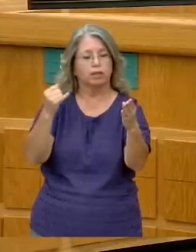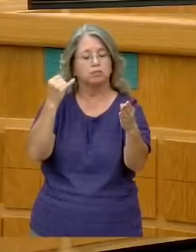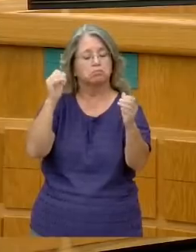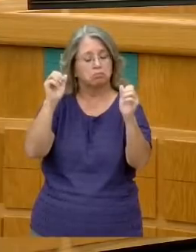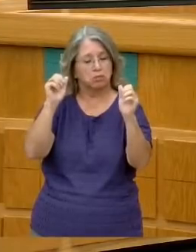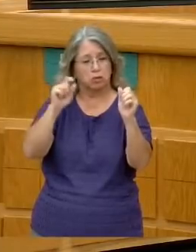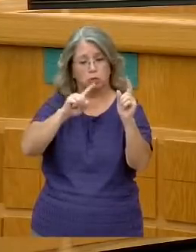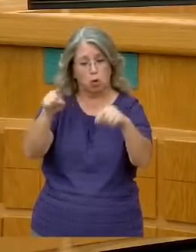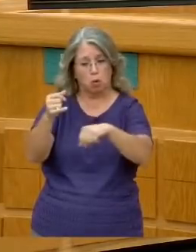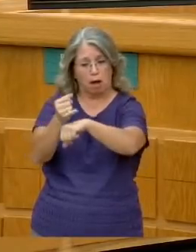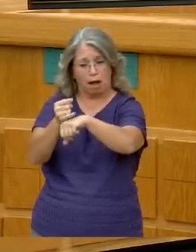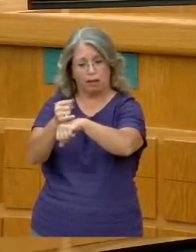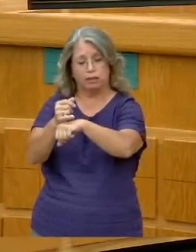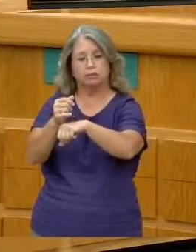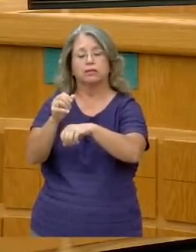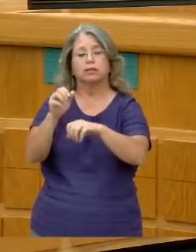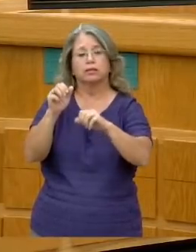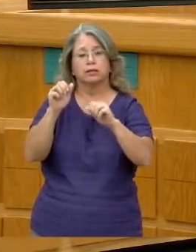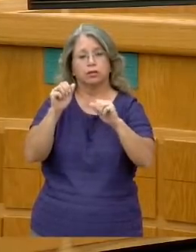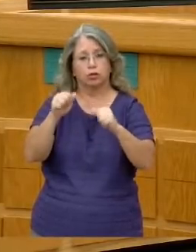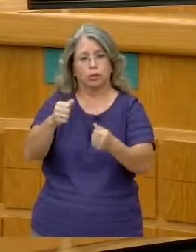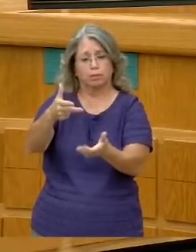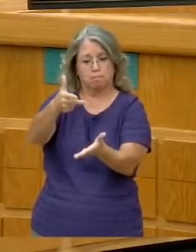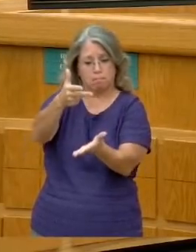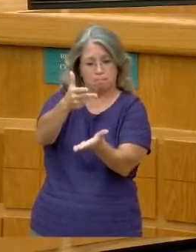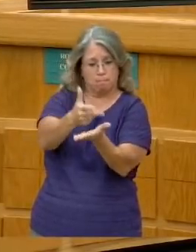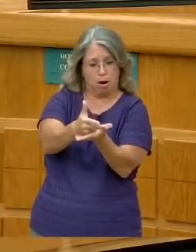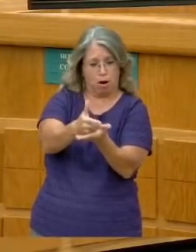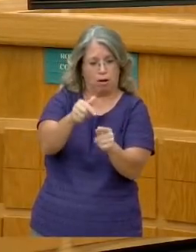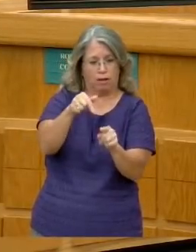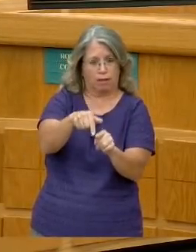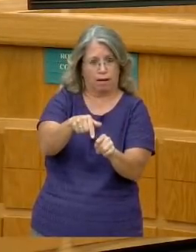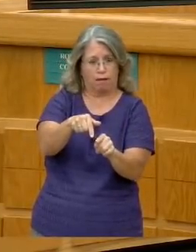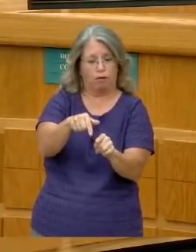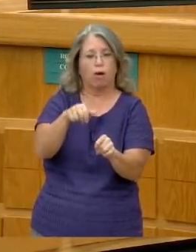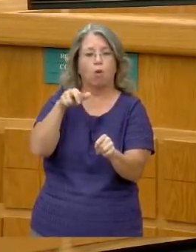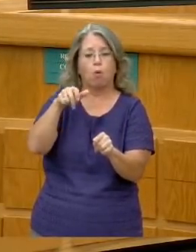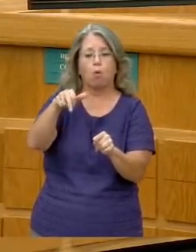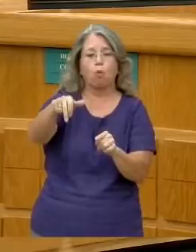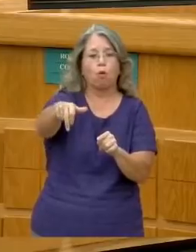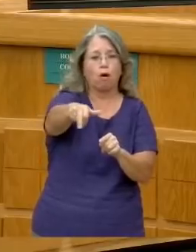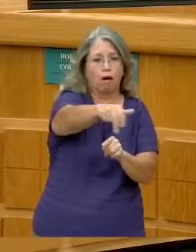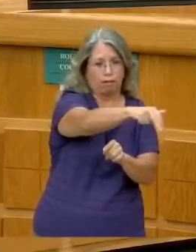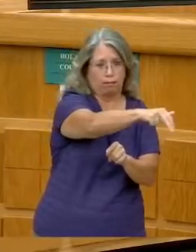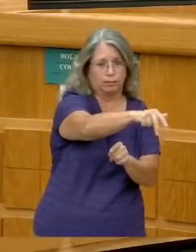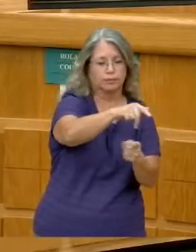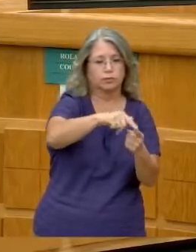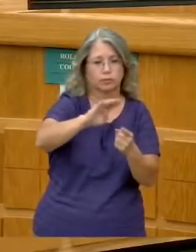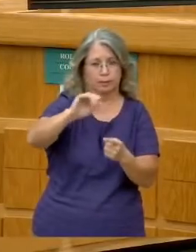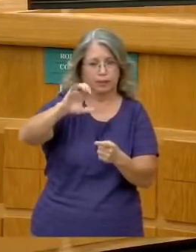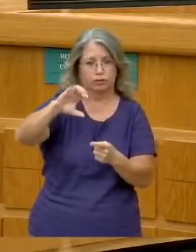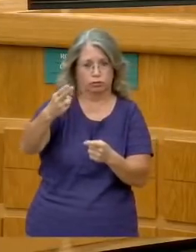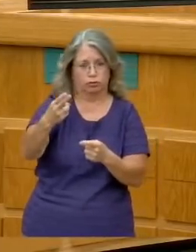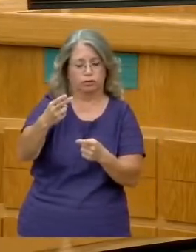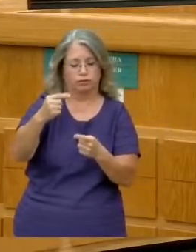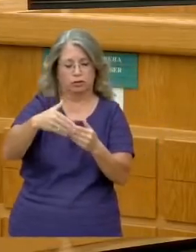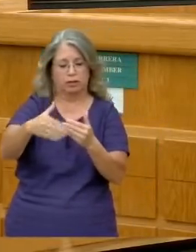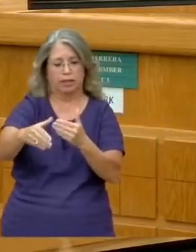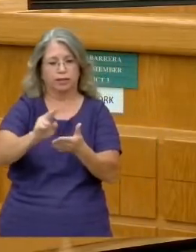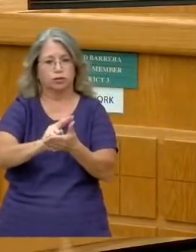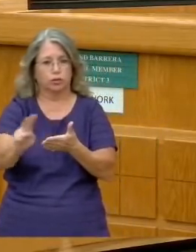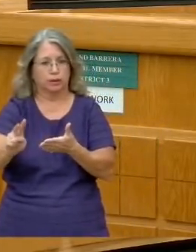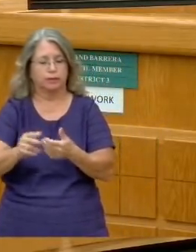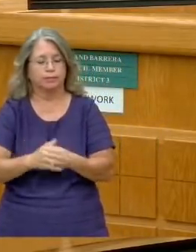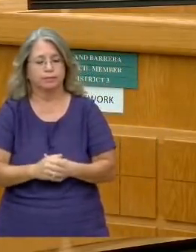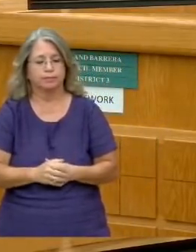the island, while you can't take your vehicle down, you will have that parking lot open for you during this next 2 weeks as you do visit